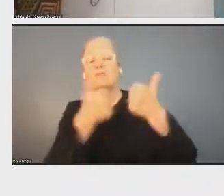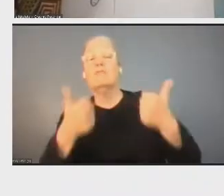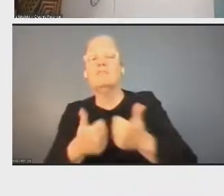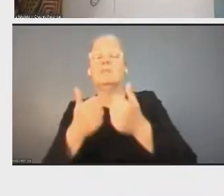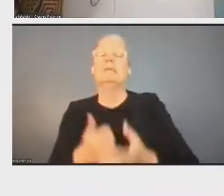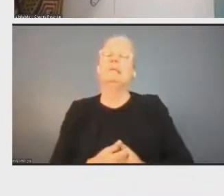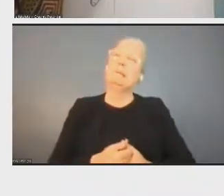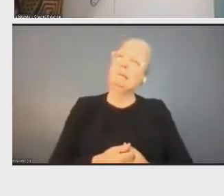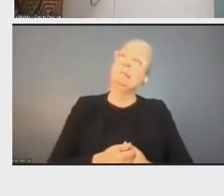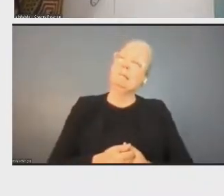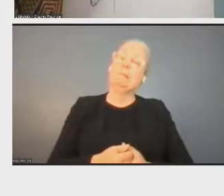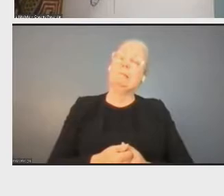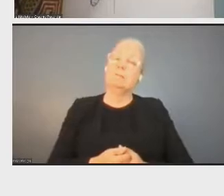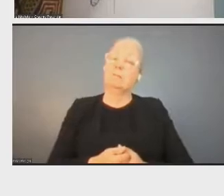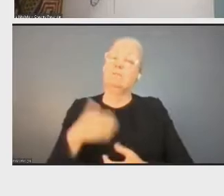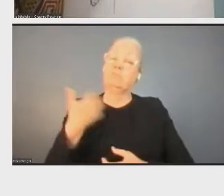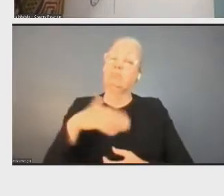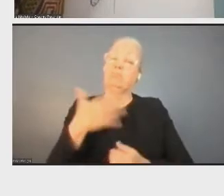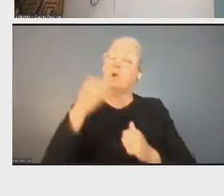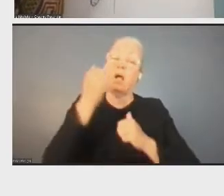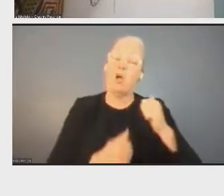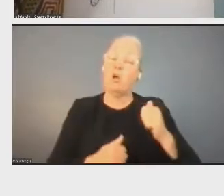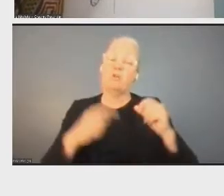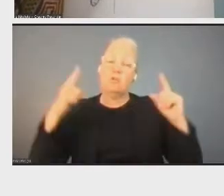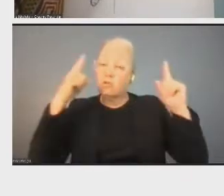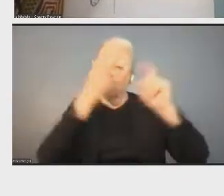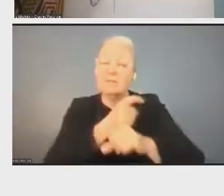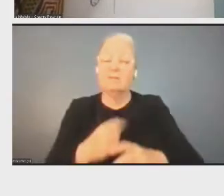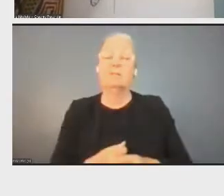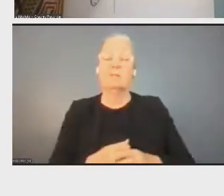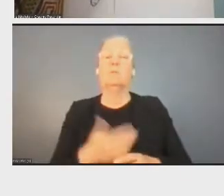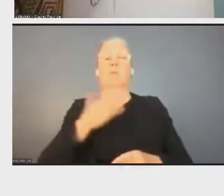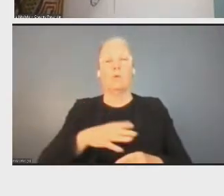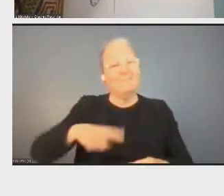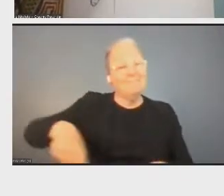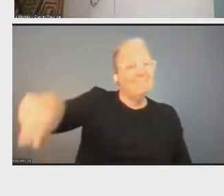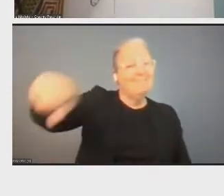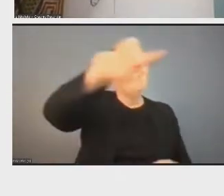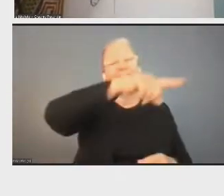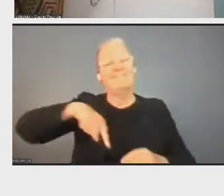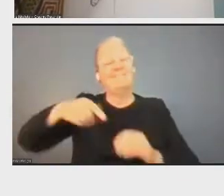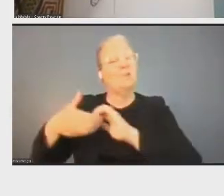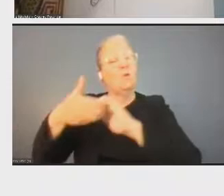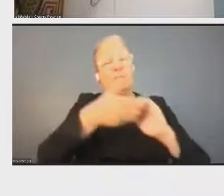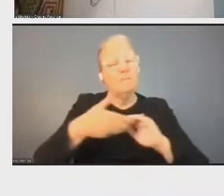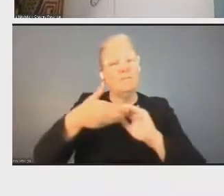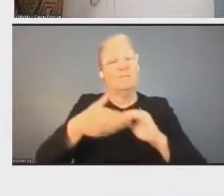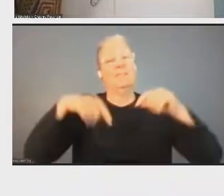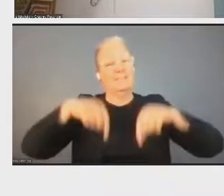require true commitment of all stakeholders. This is why the main objectives of these events are